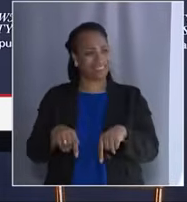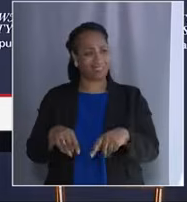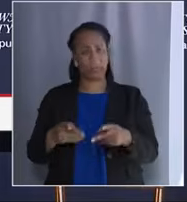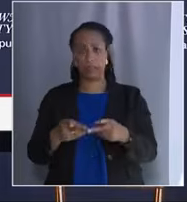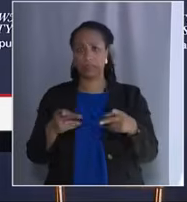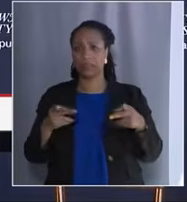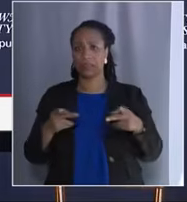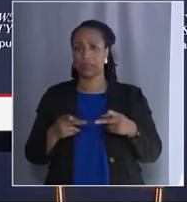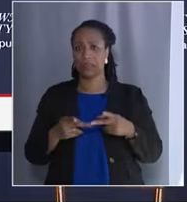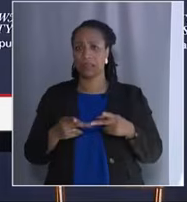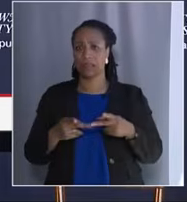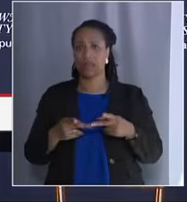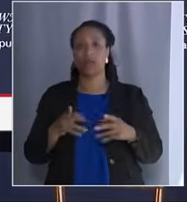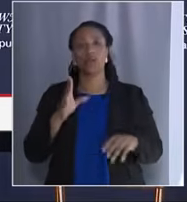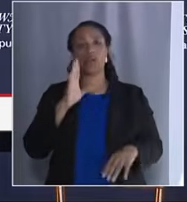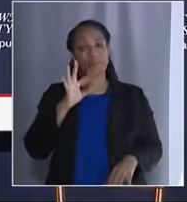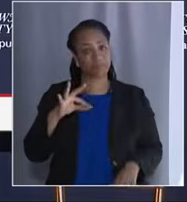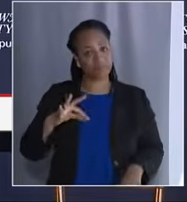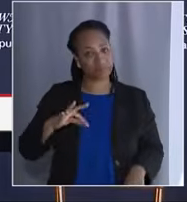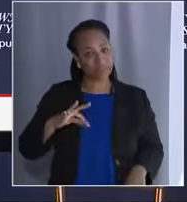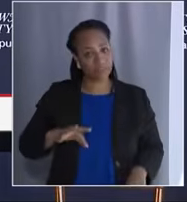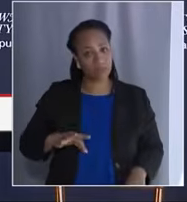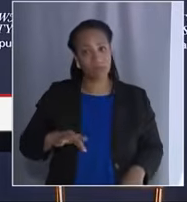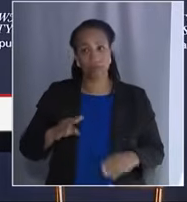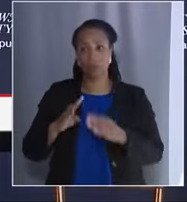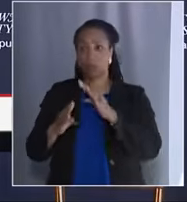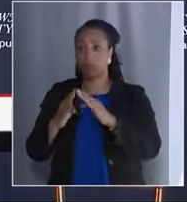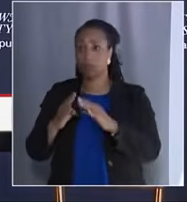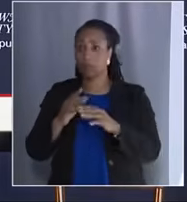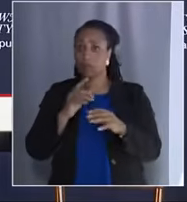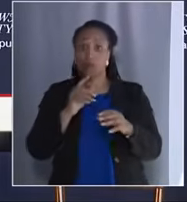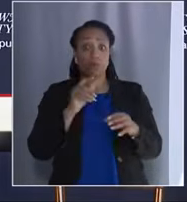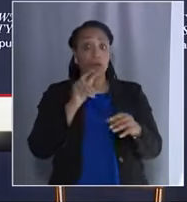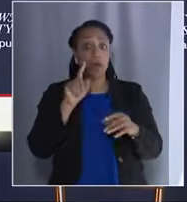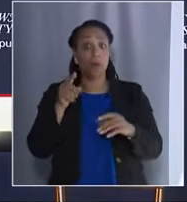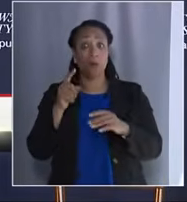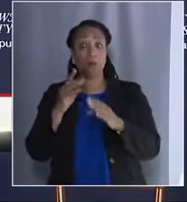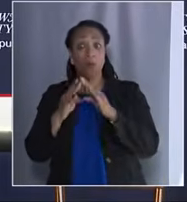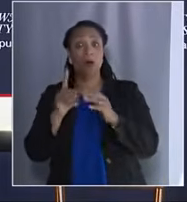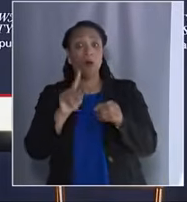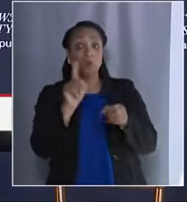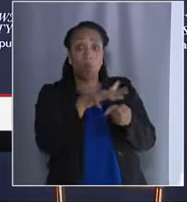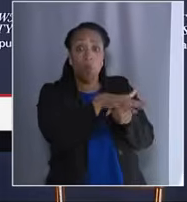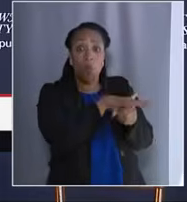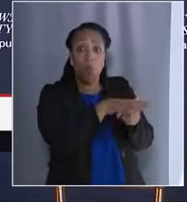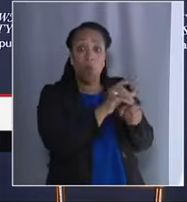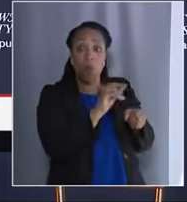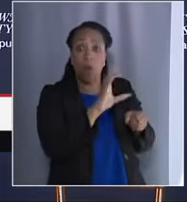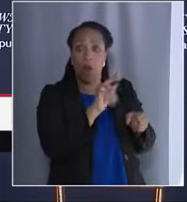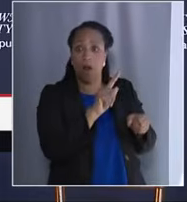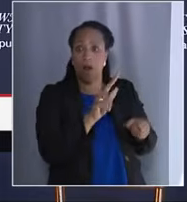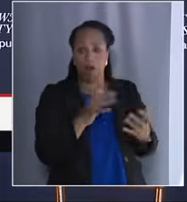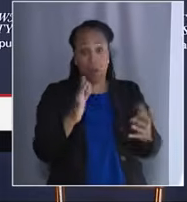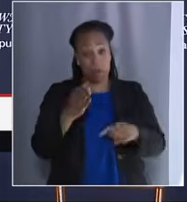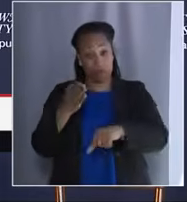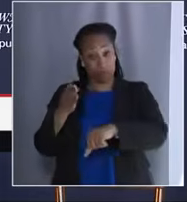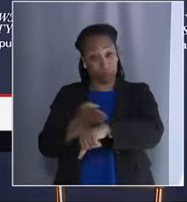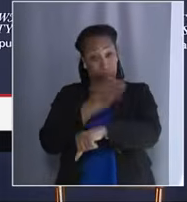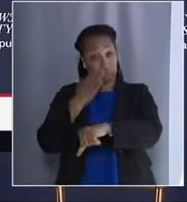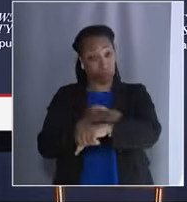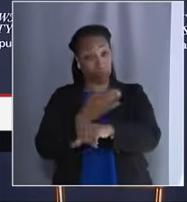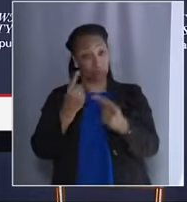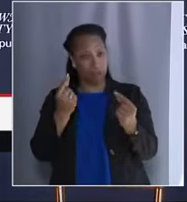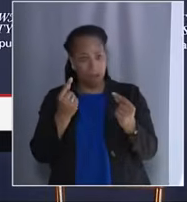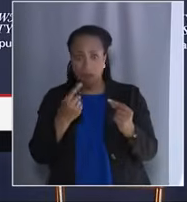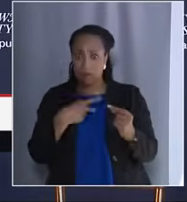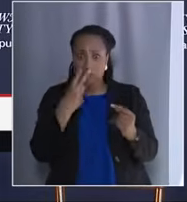for this community. It supports your local businesses. It helps create a vibrancy to this entire community. I'm also really excited